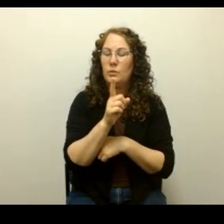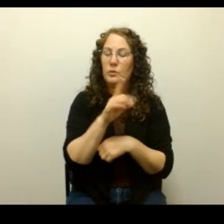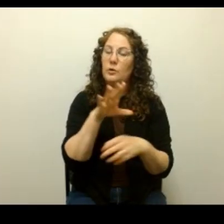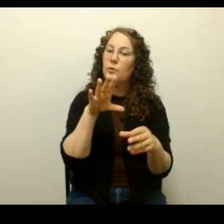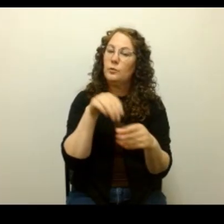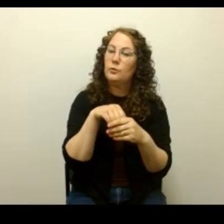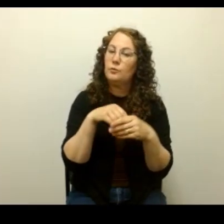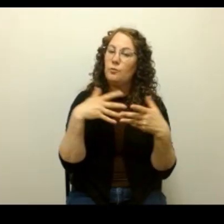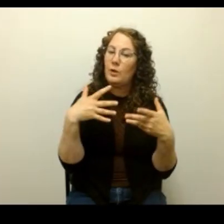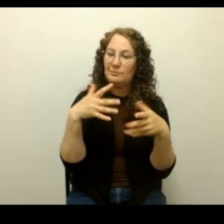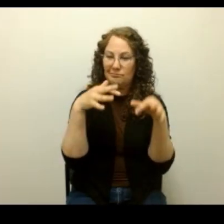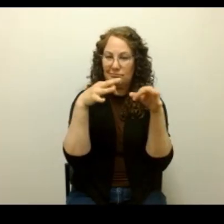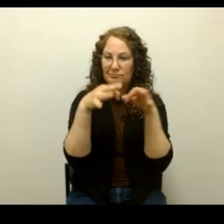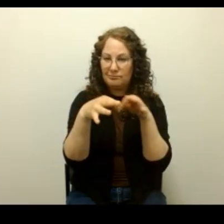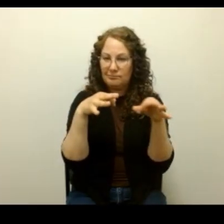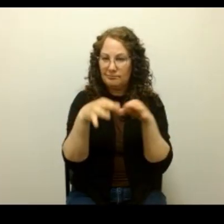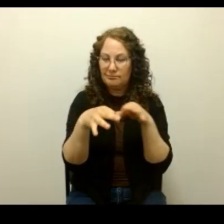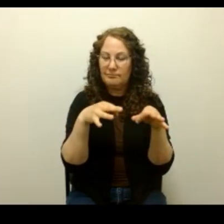input a description